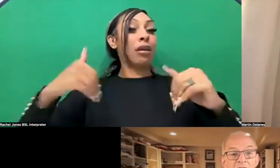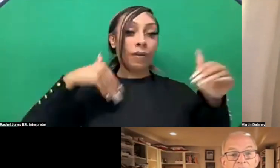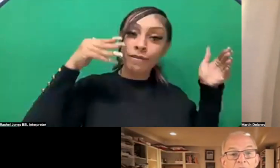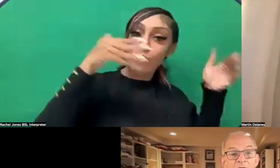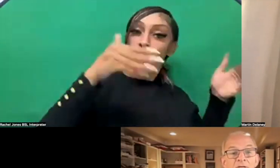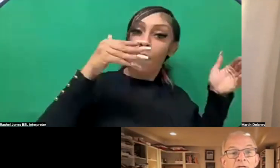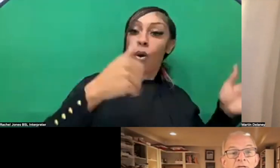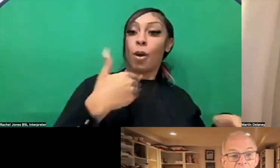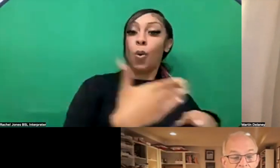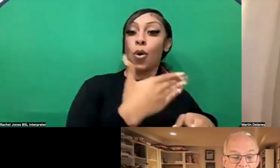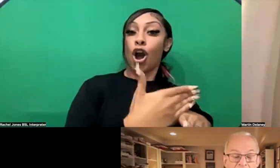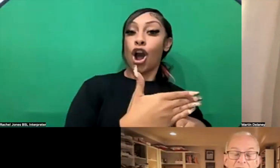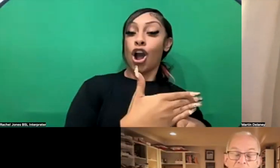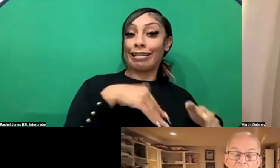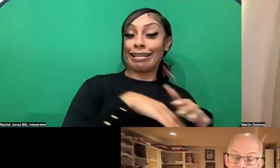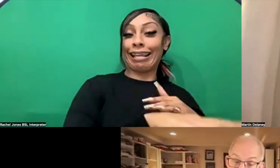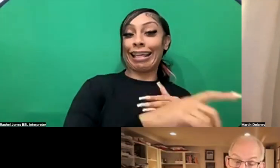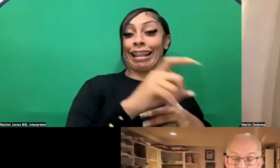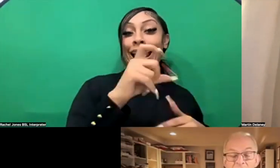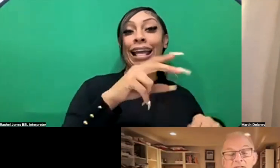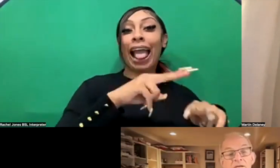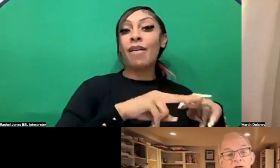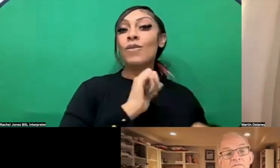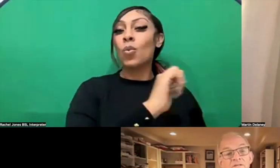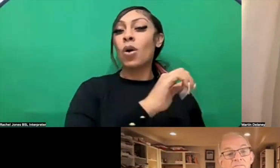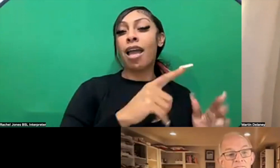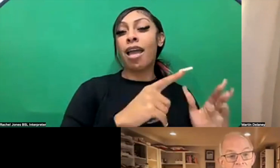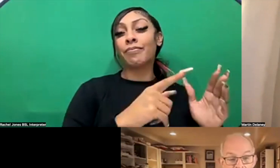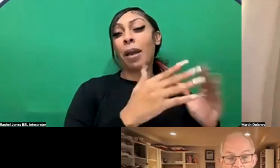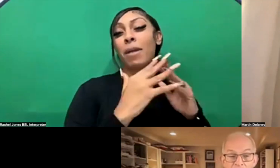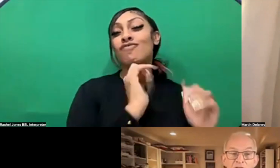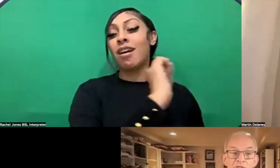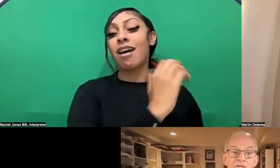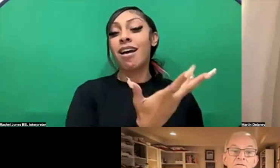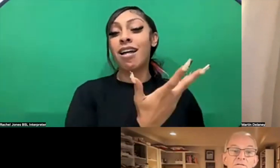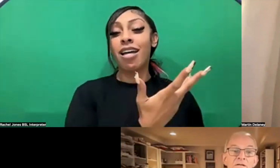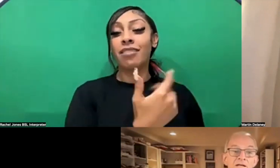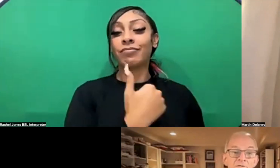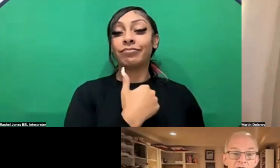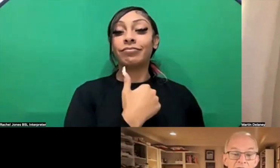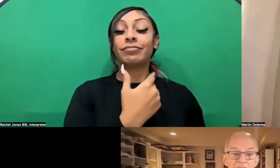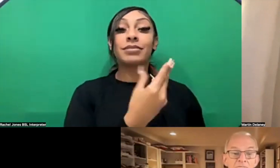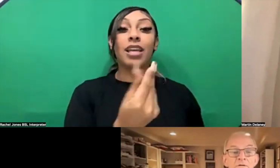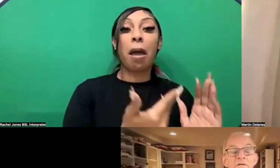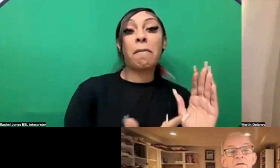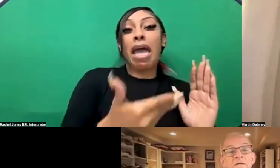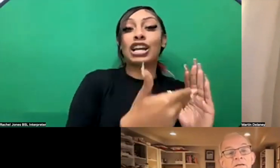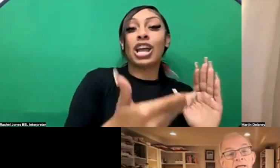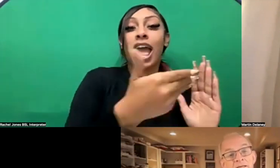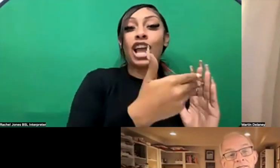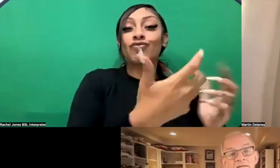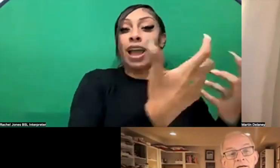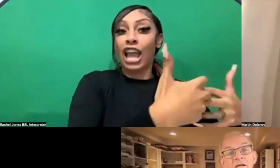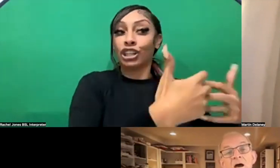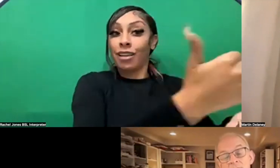in California. And then with the assistance of some additional engineers that I knew in California,